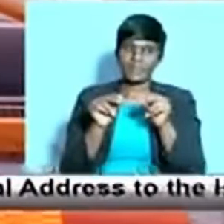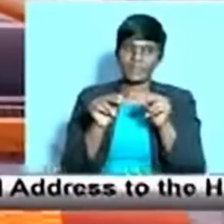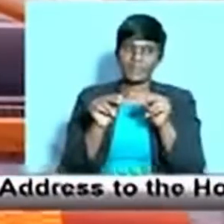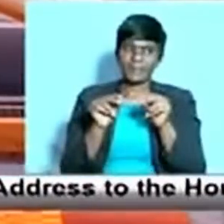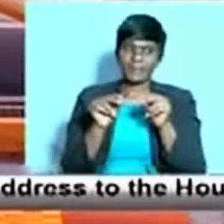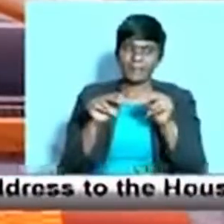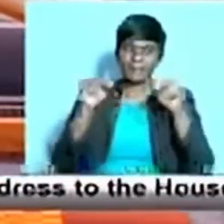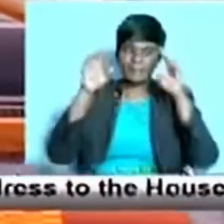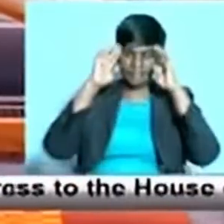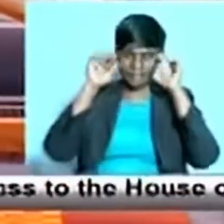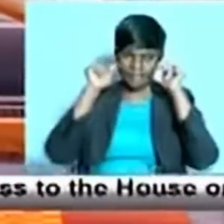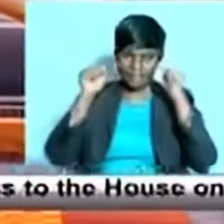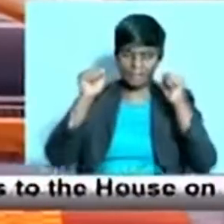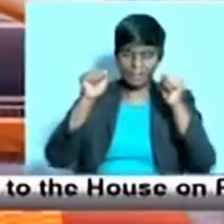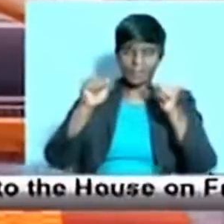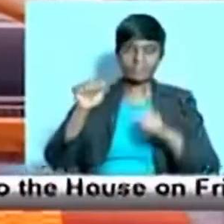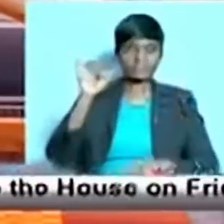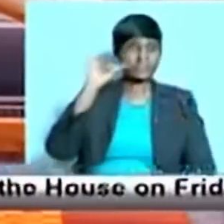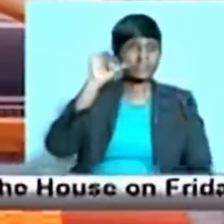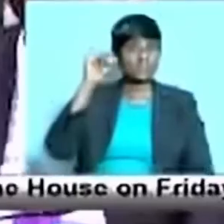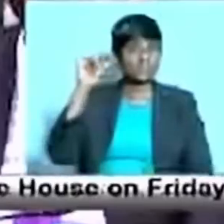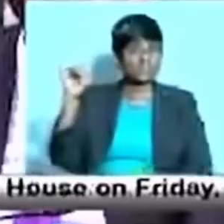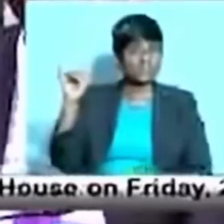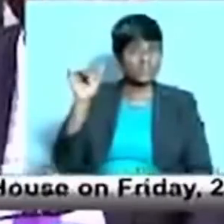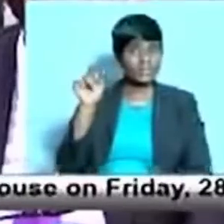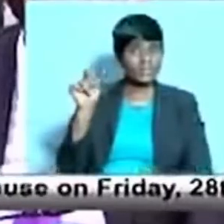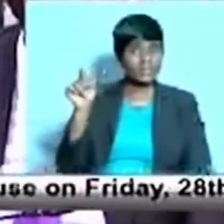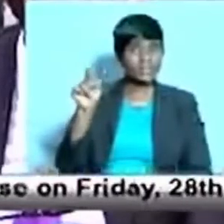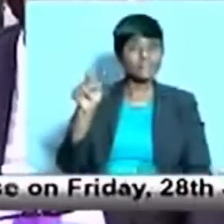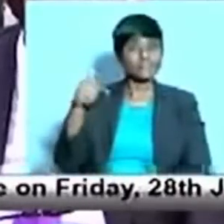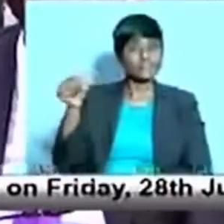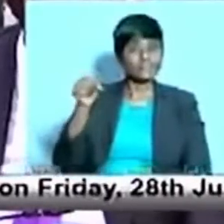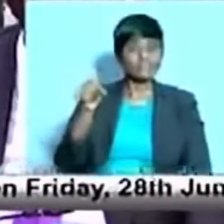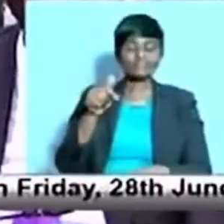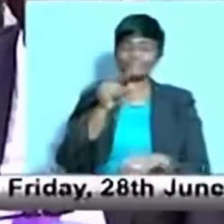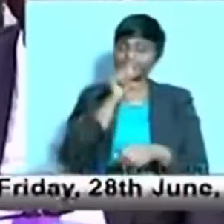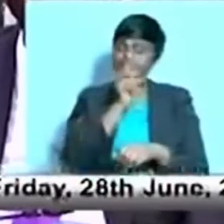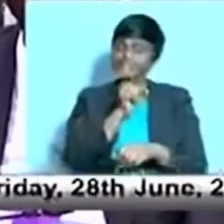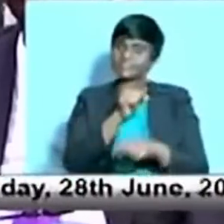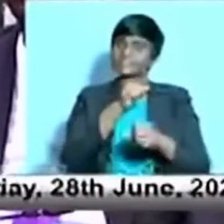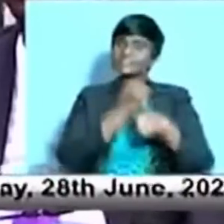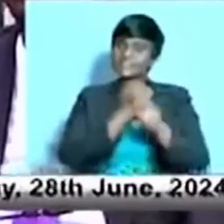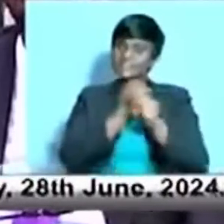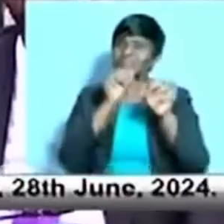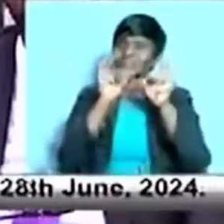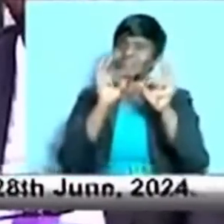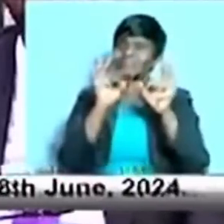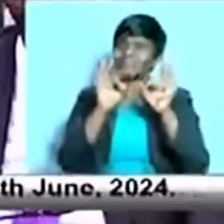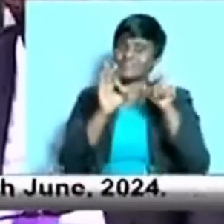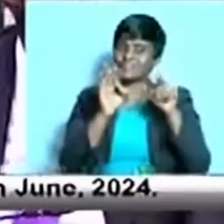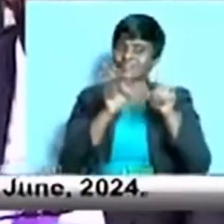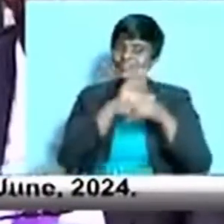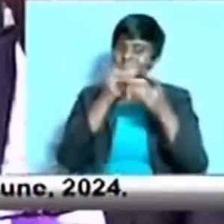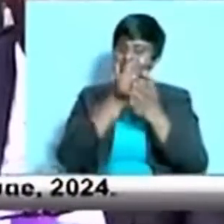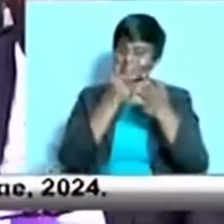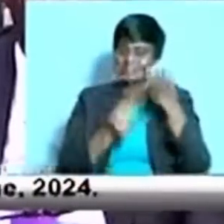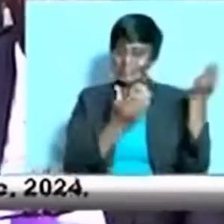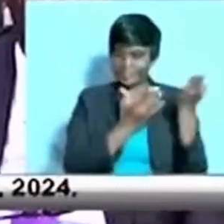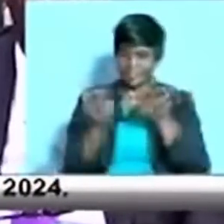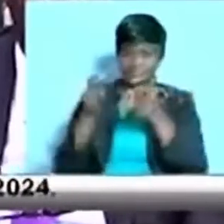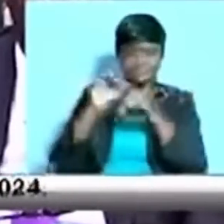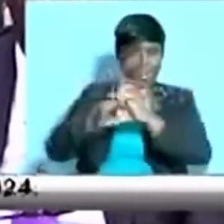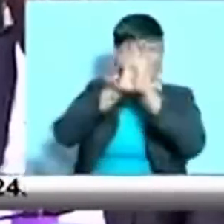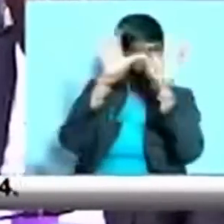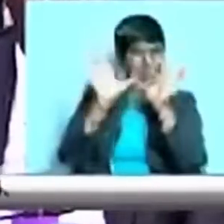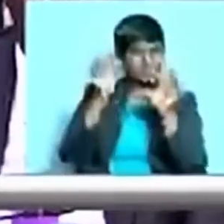The President Nyusi, in my view, he installed that fuse that brought the light